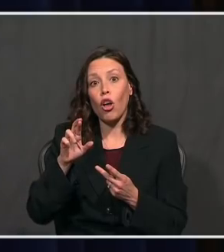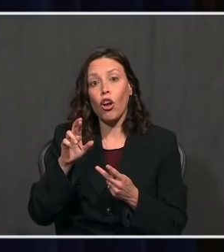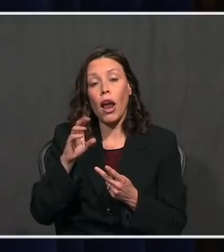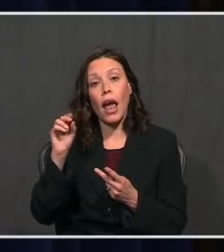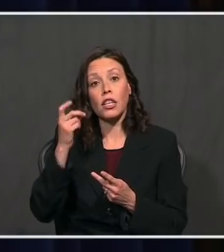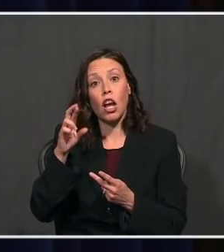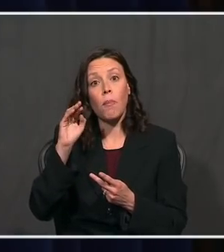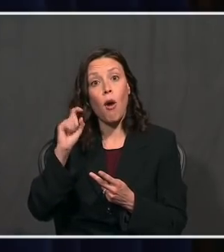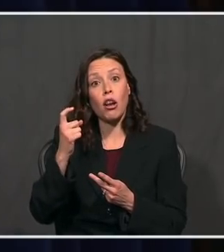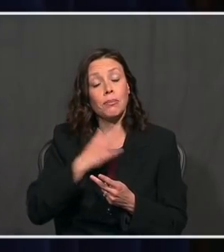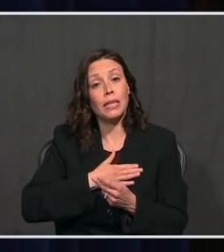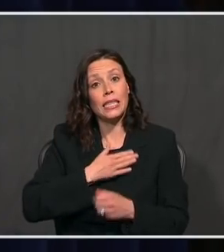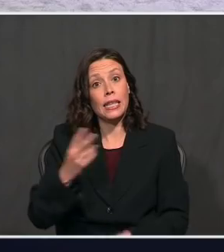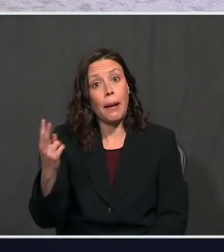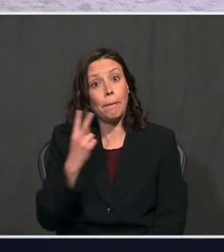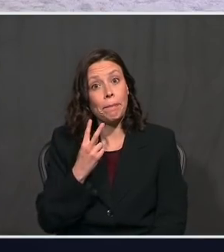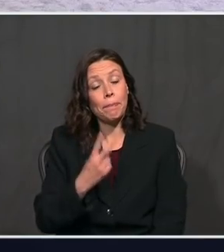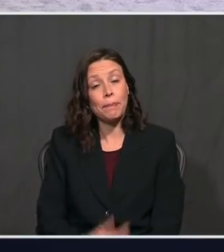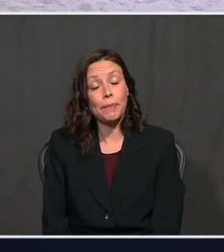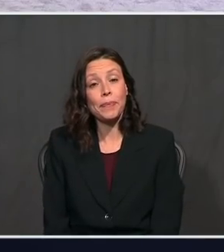out.